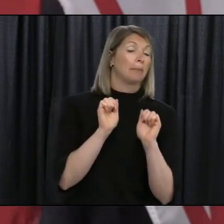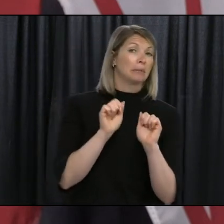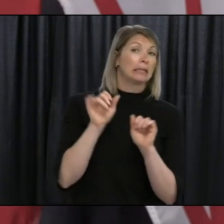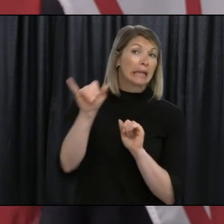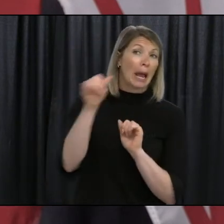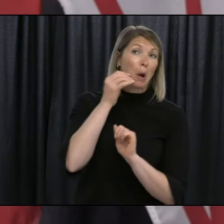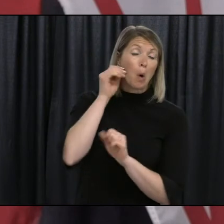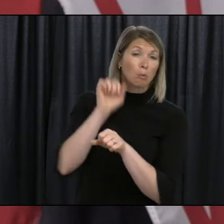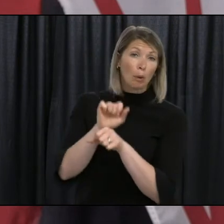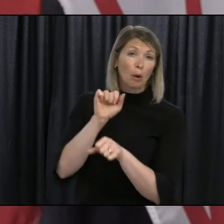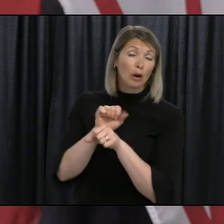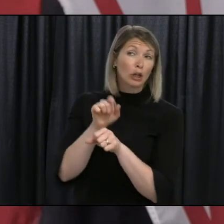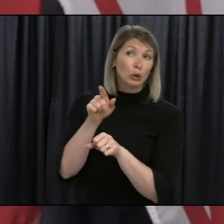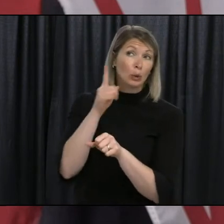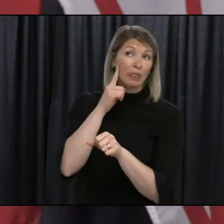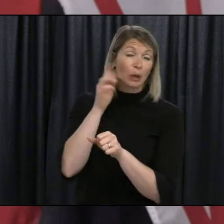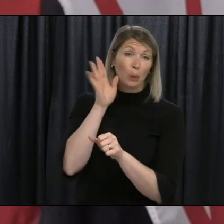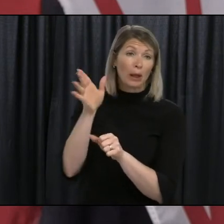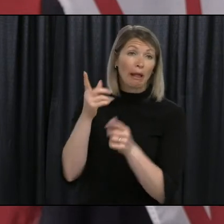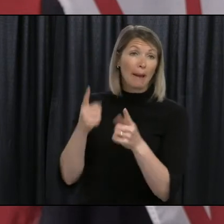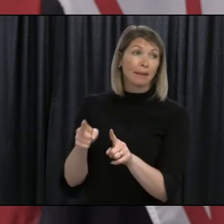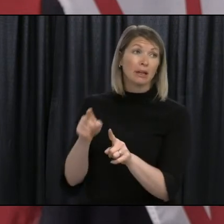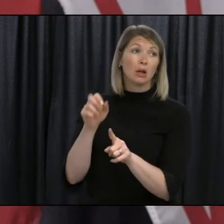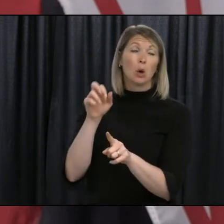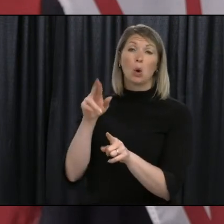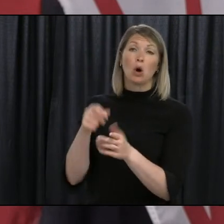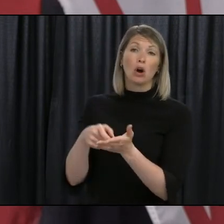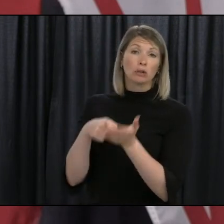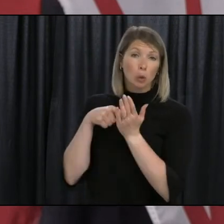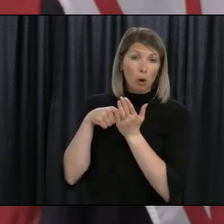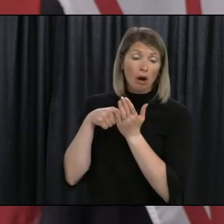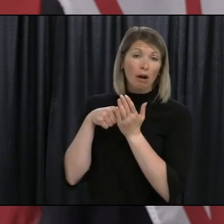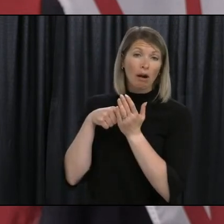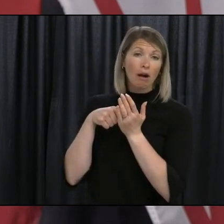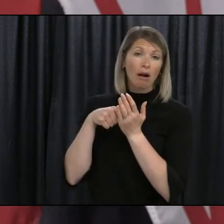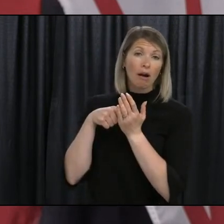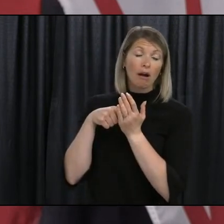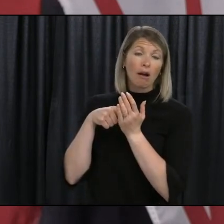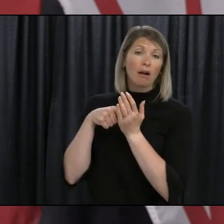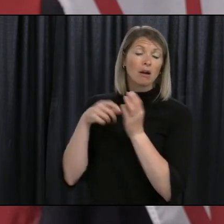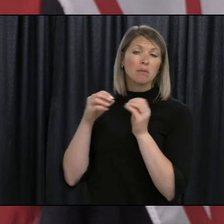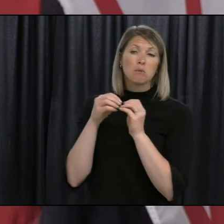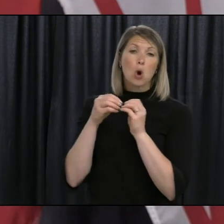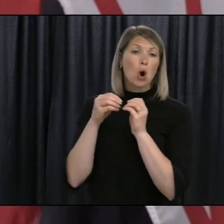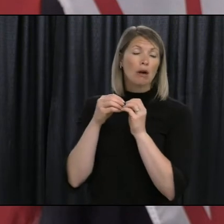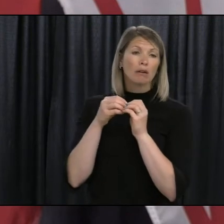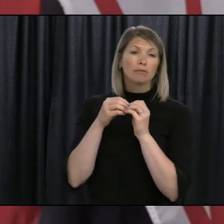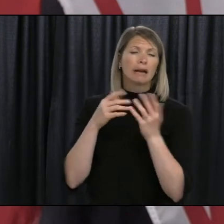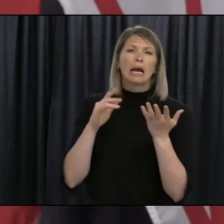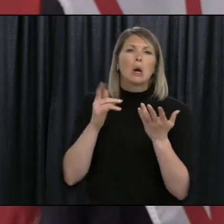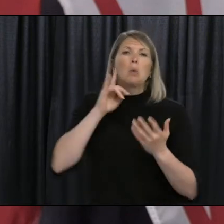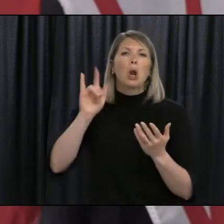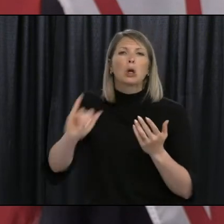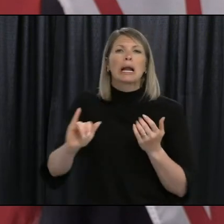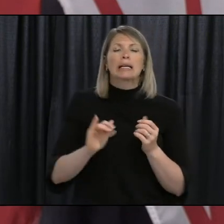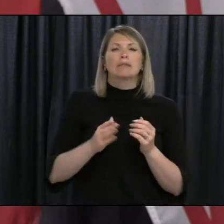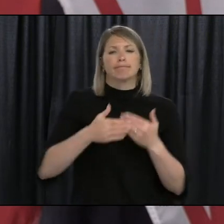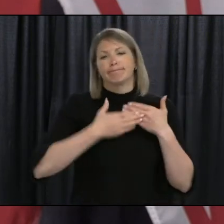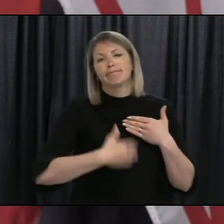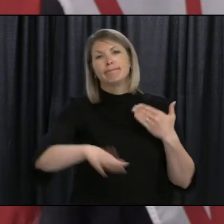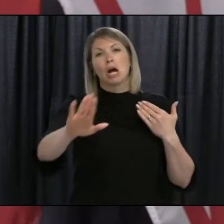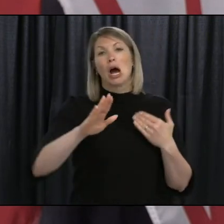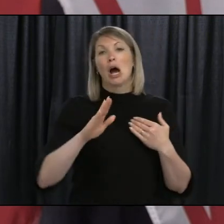home? Do you require less physical of an operation to carry out the public service?